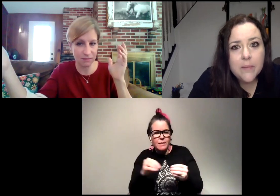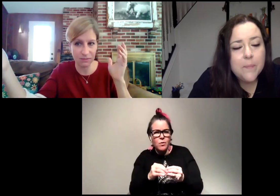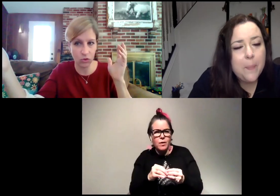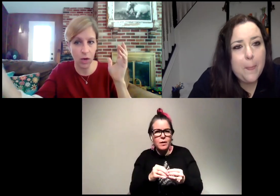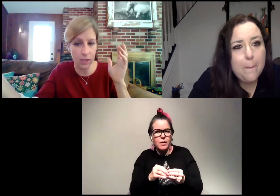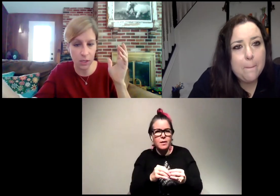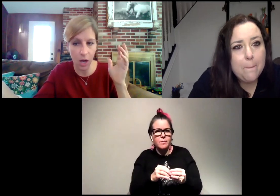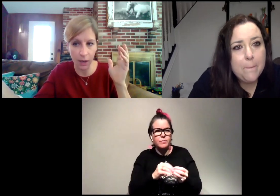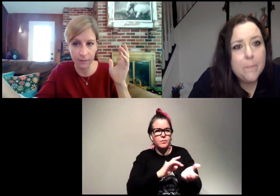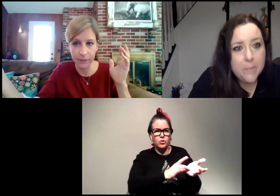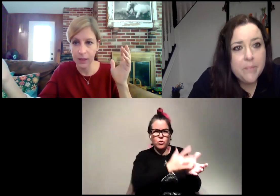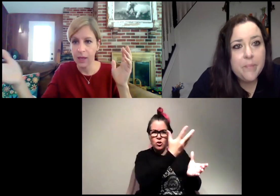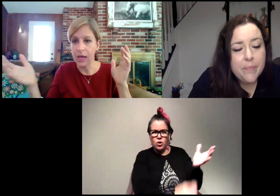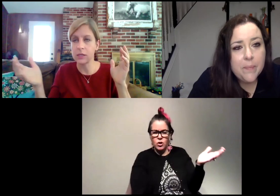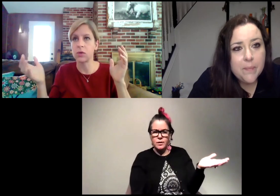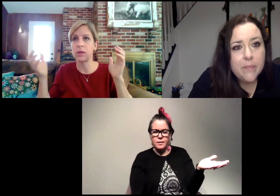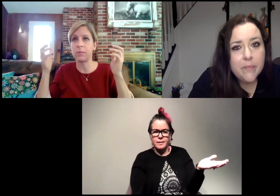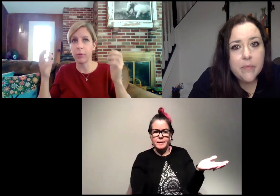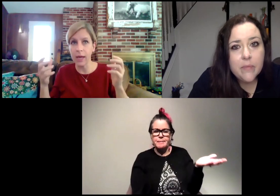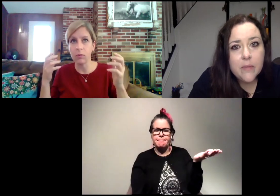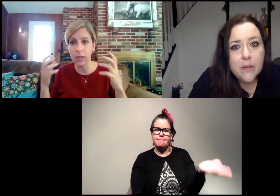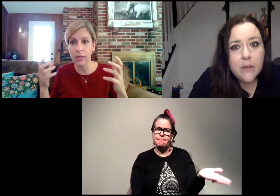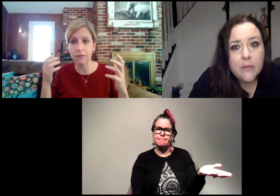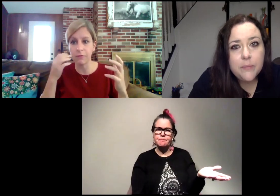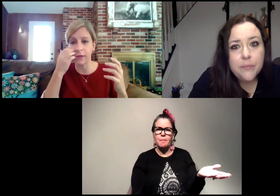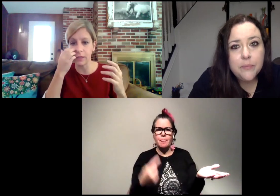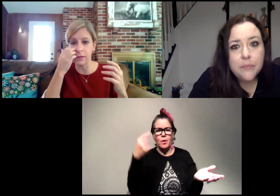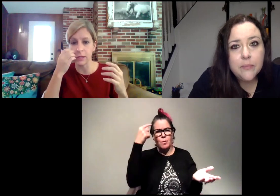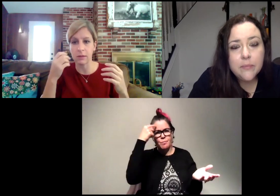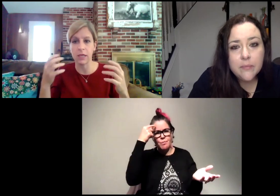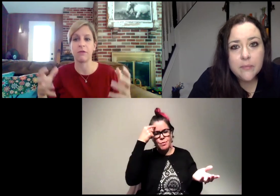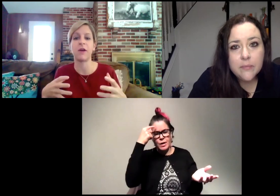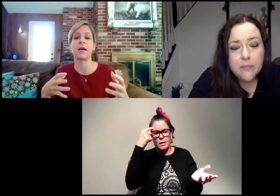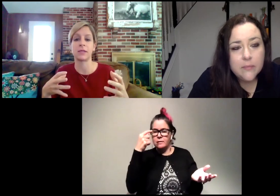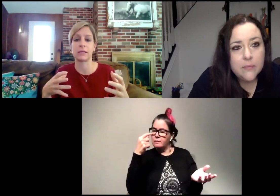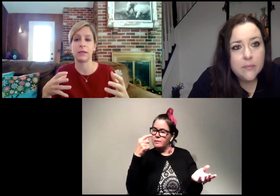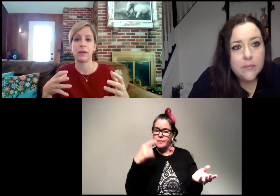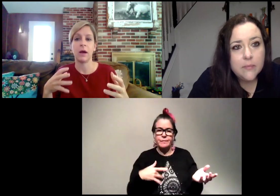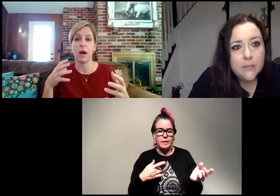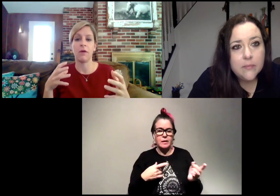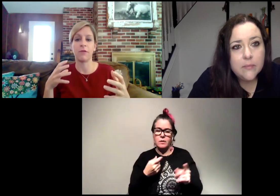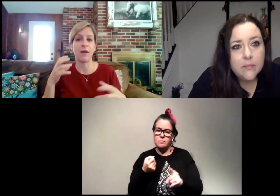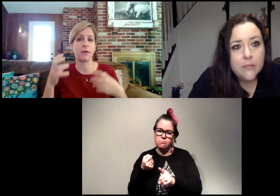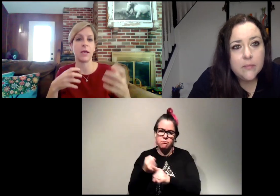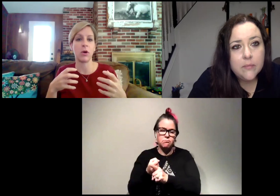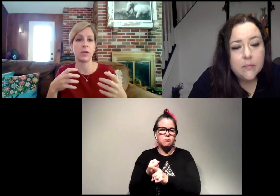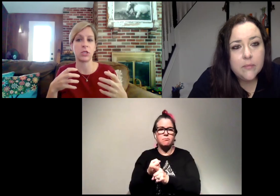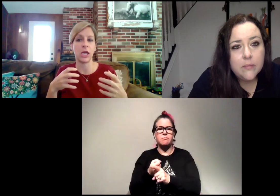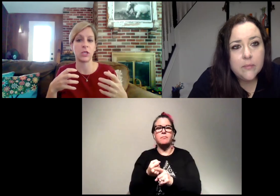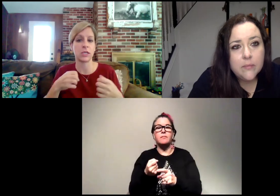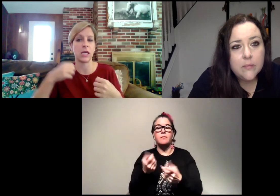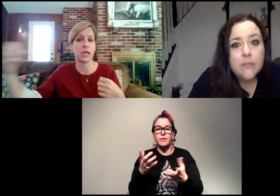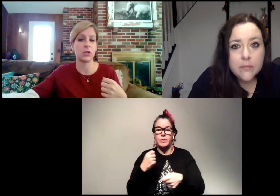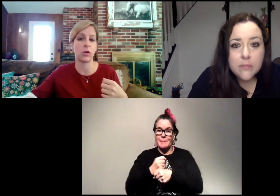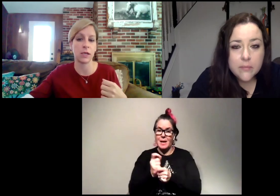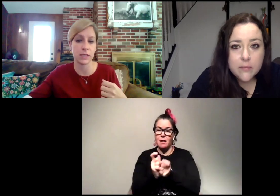that drug is gone. And so the brain really feels the effects of having made all these